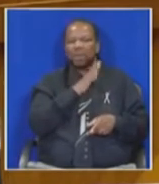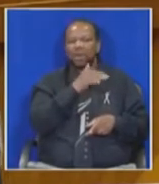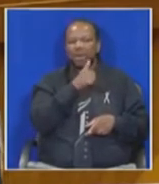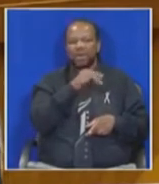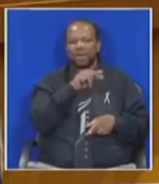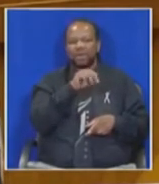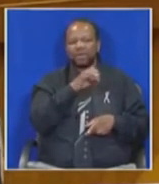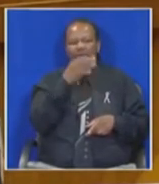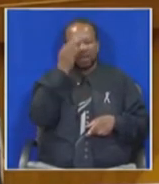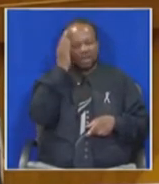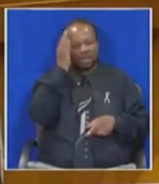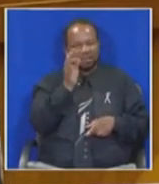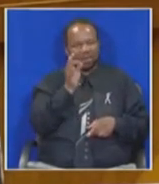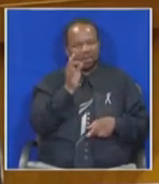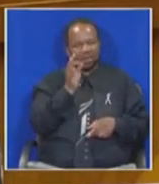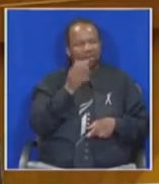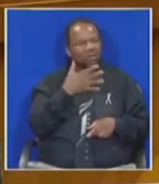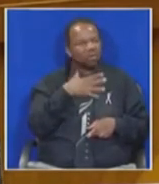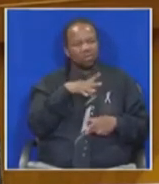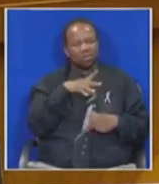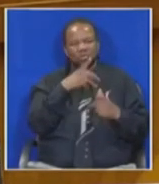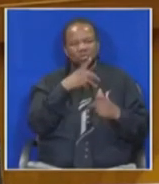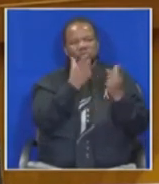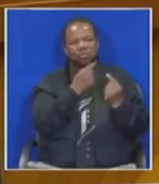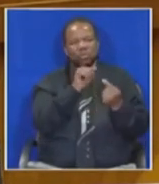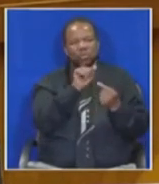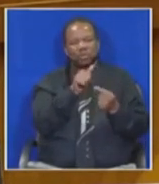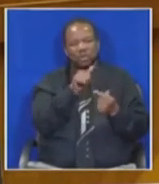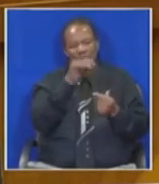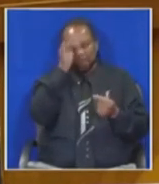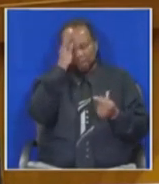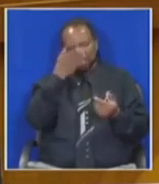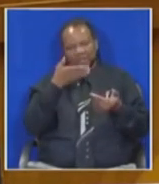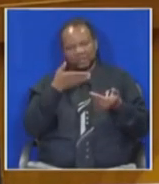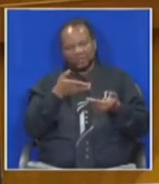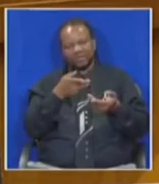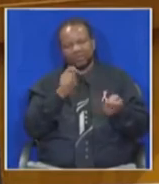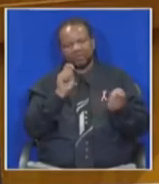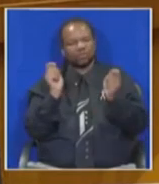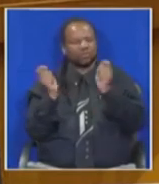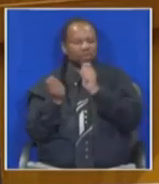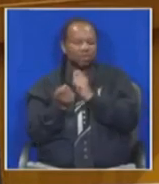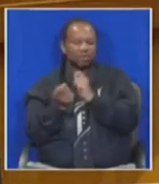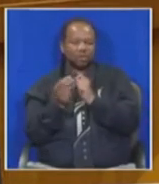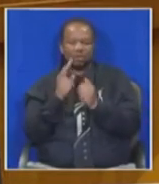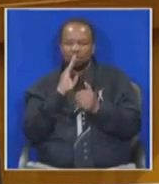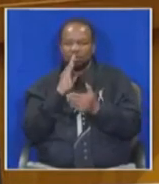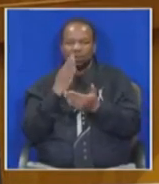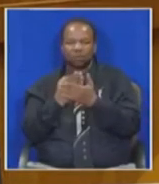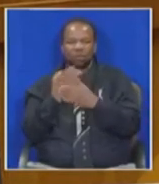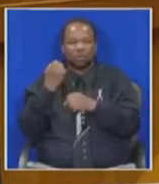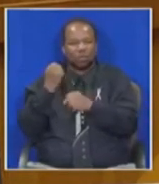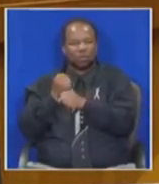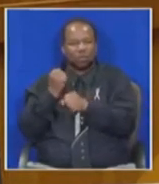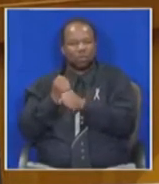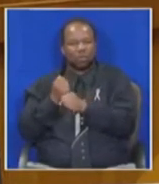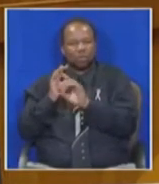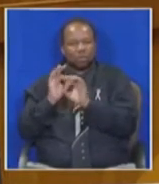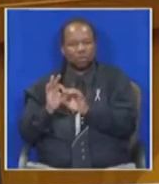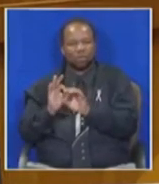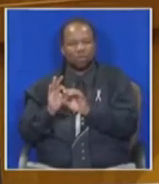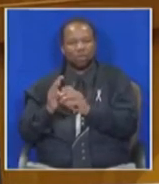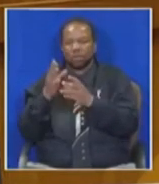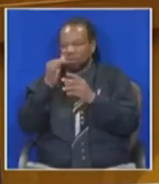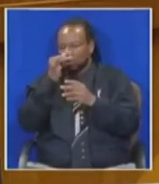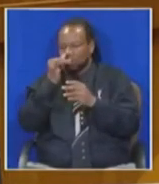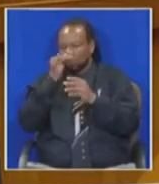the things that are required to turn the police service around to make it an effective crime-fighting organization.